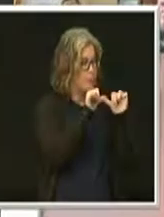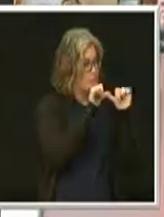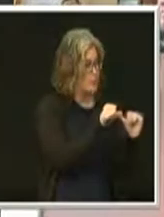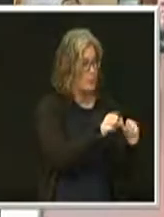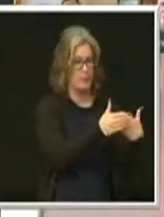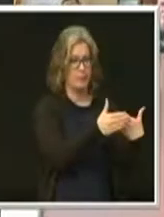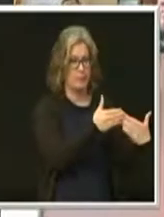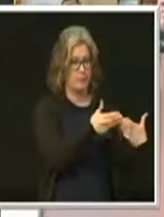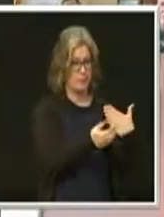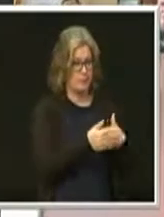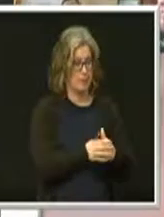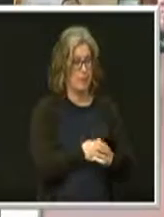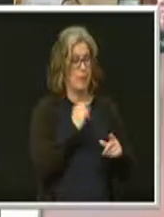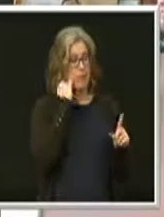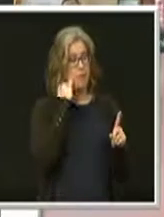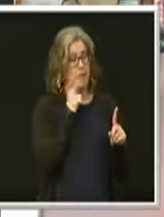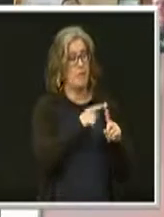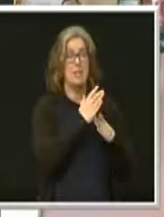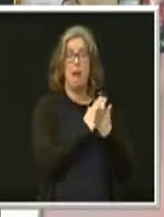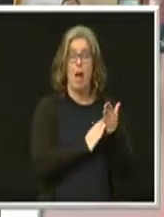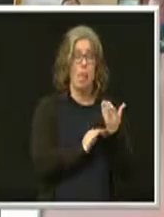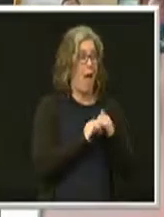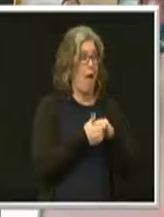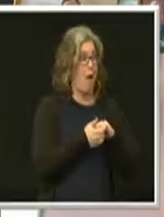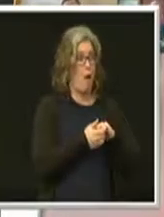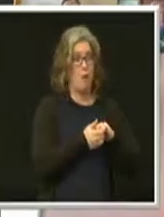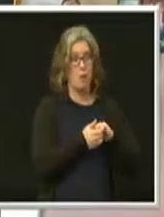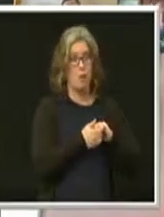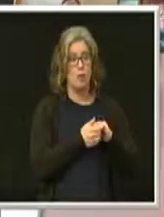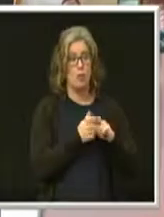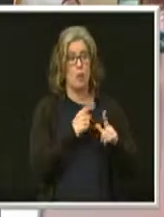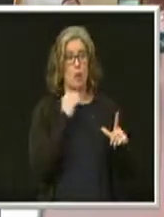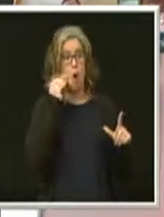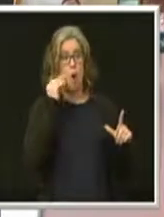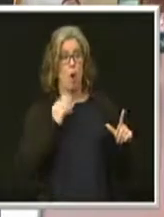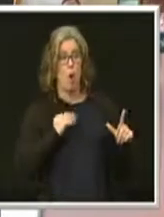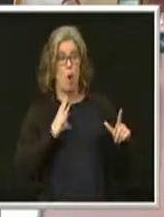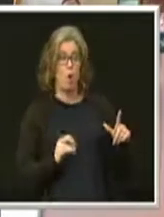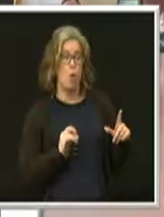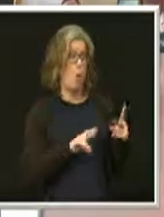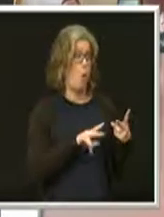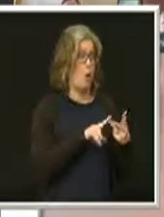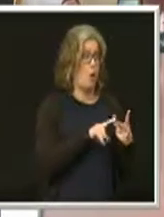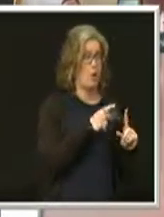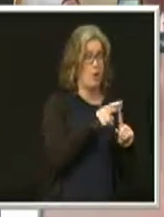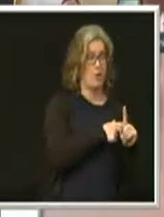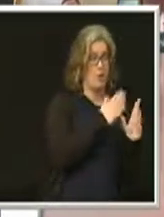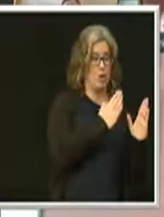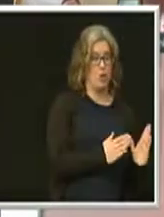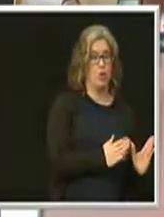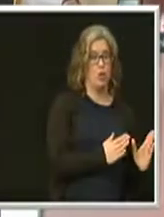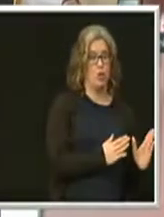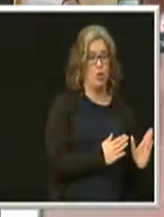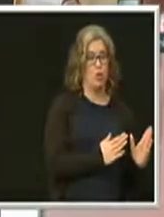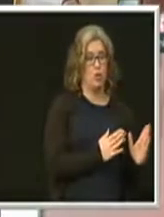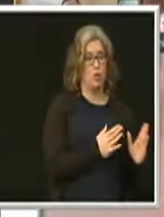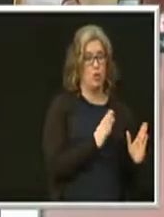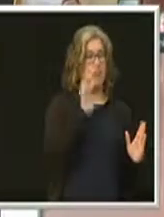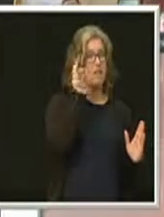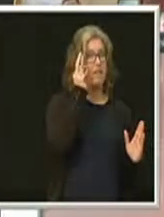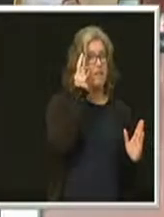continuing. If you somehow, either as a homeowner or as a renter, have a